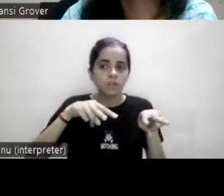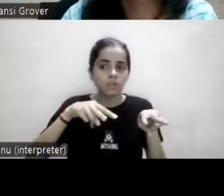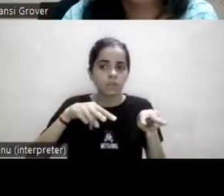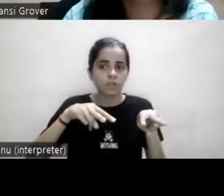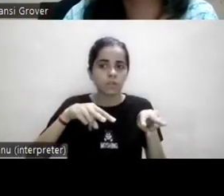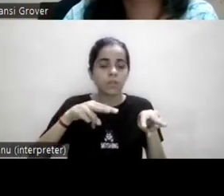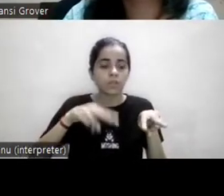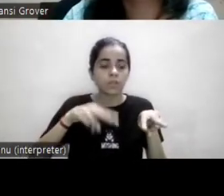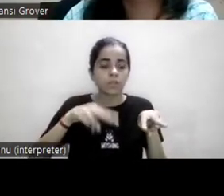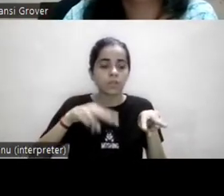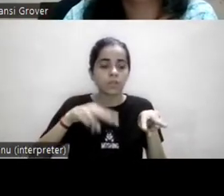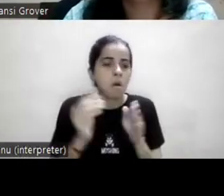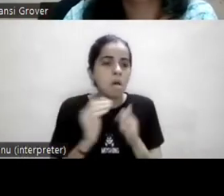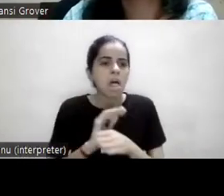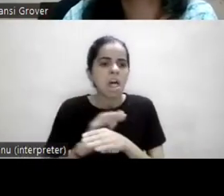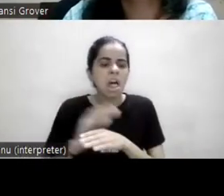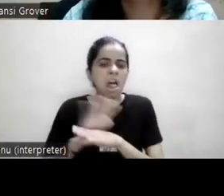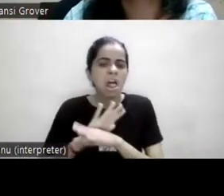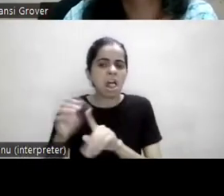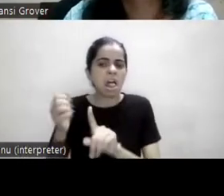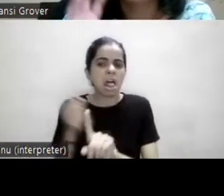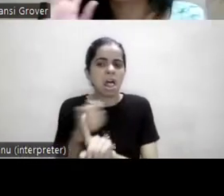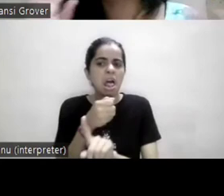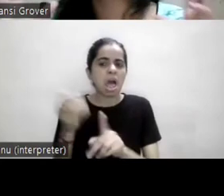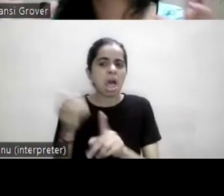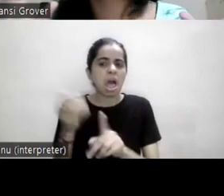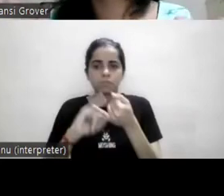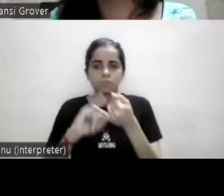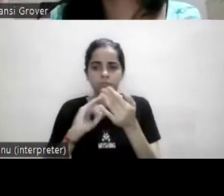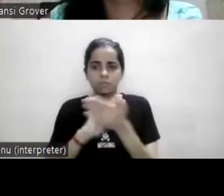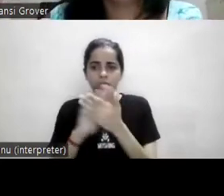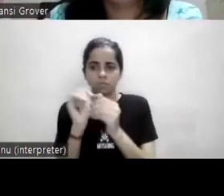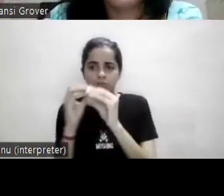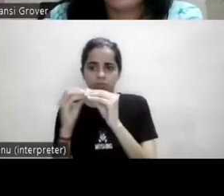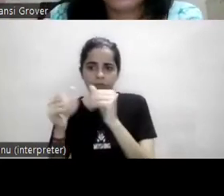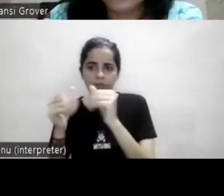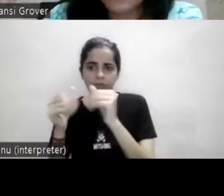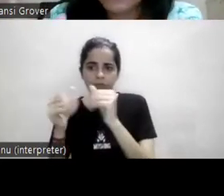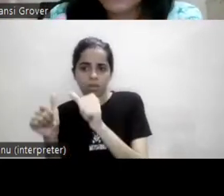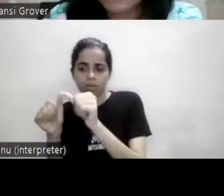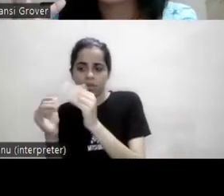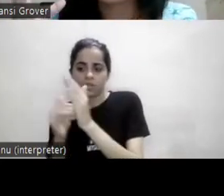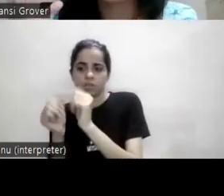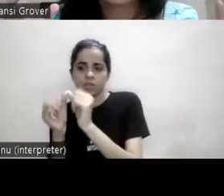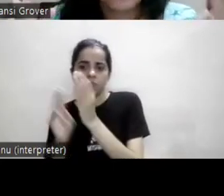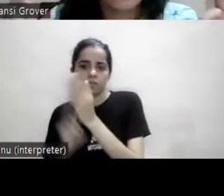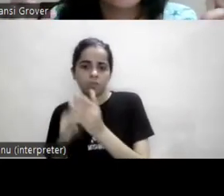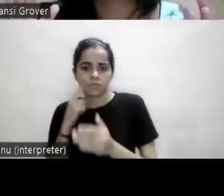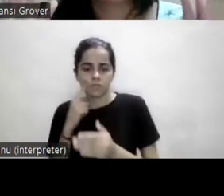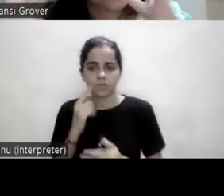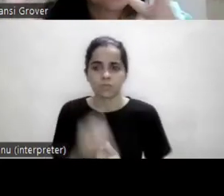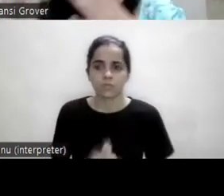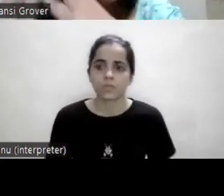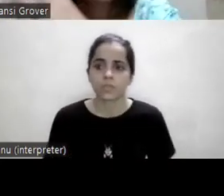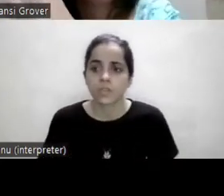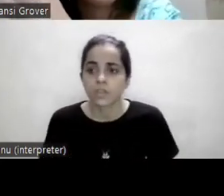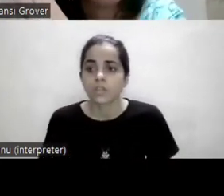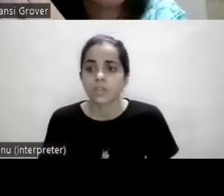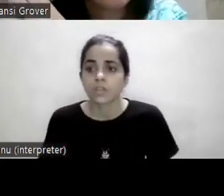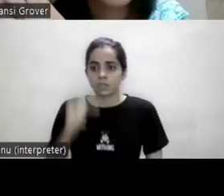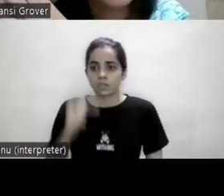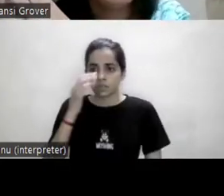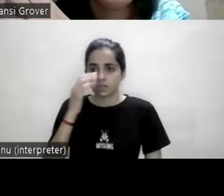Azmi. And, you know, again, you would see that that kind of contrast being created. There is this sister who is the